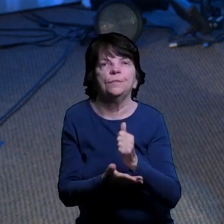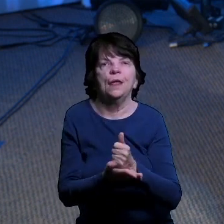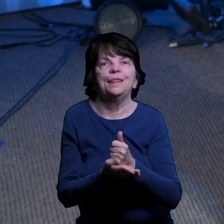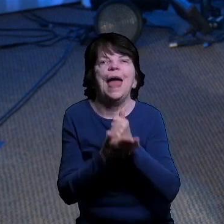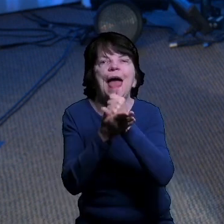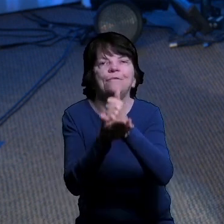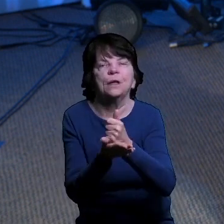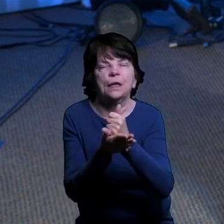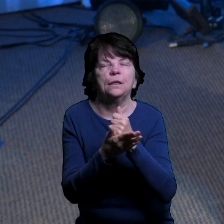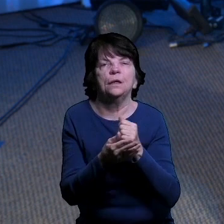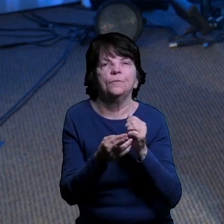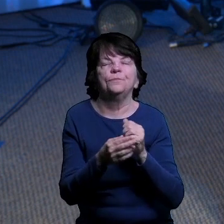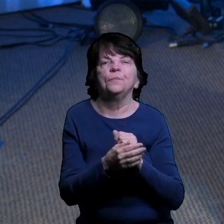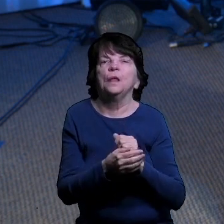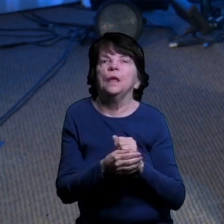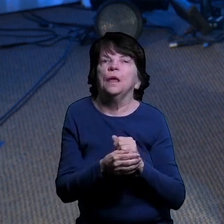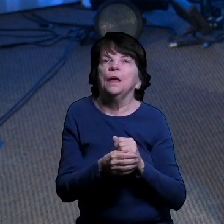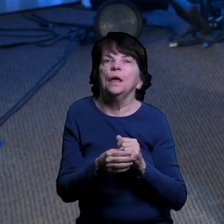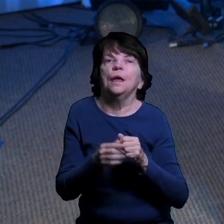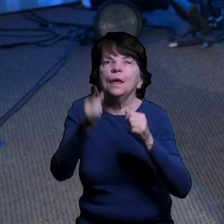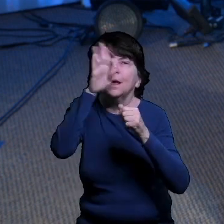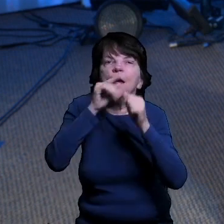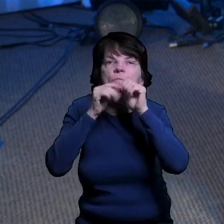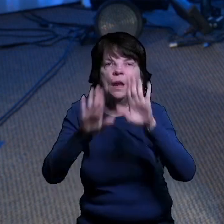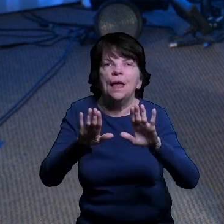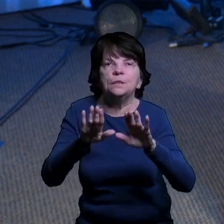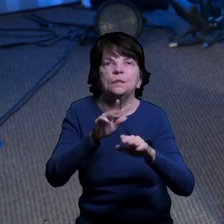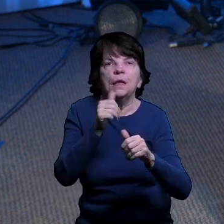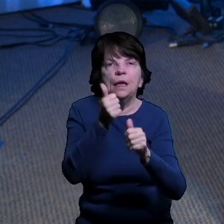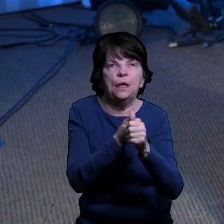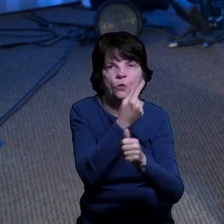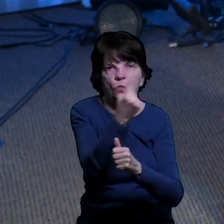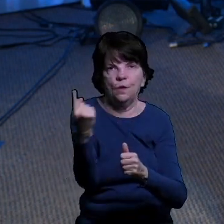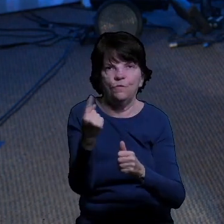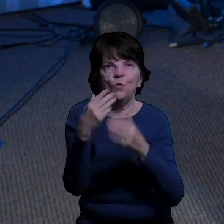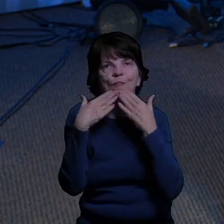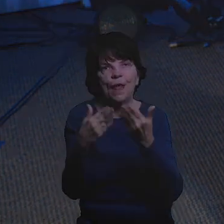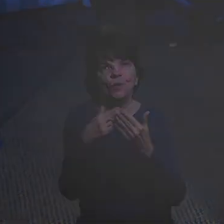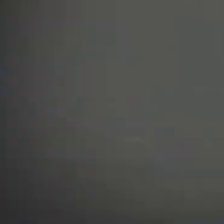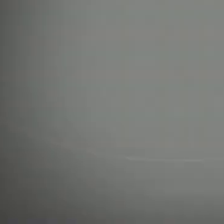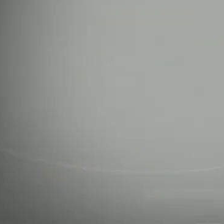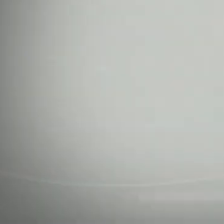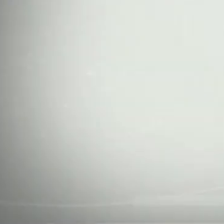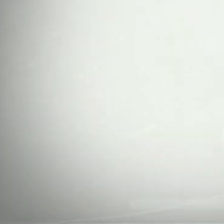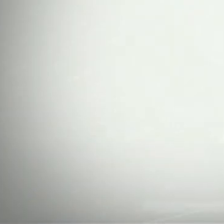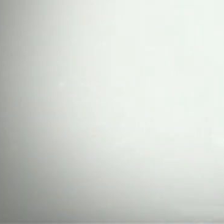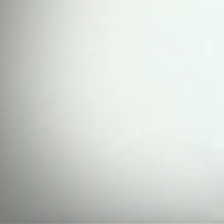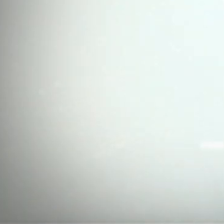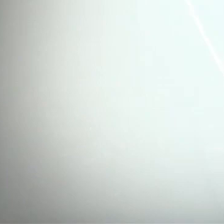God bless each and every one of you. Thank you so much for being a part of our service today.